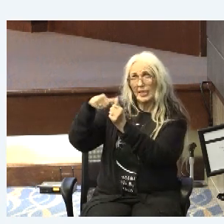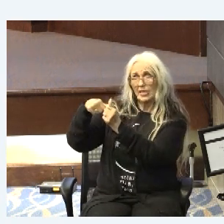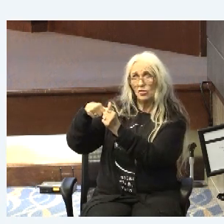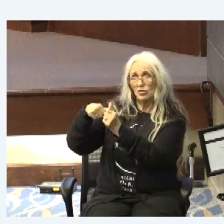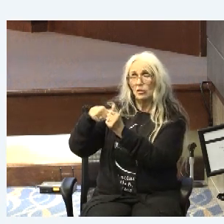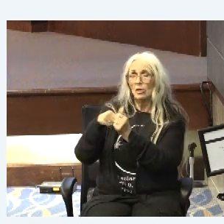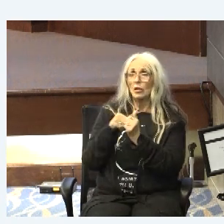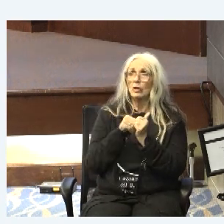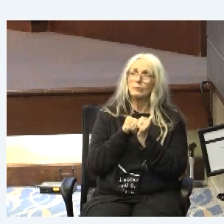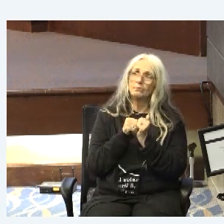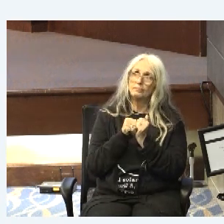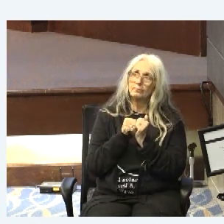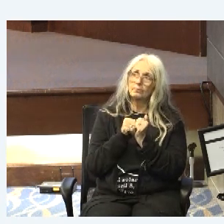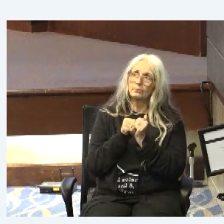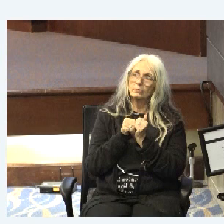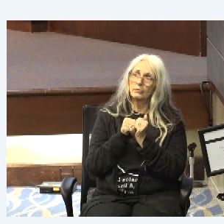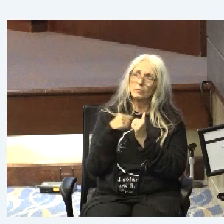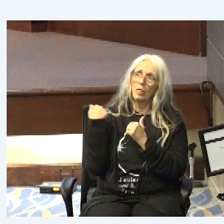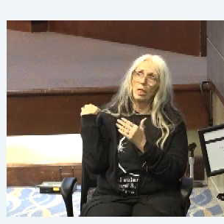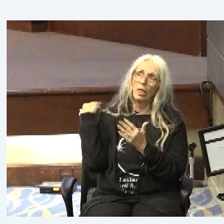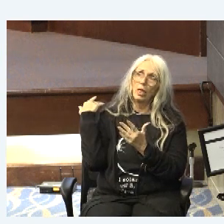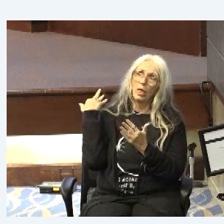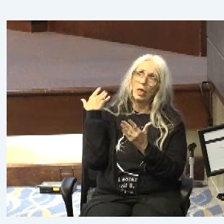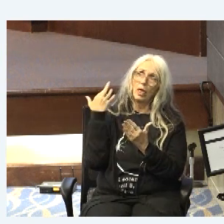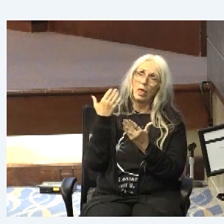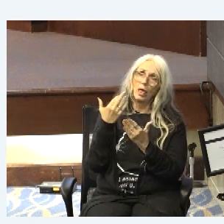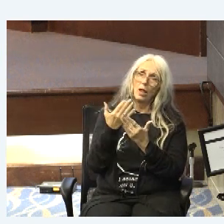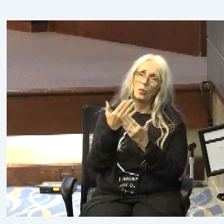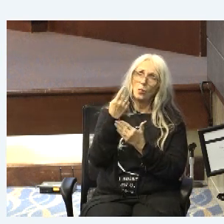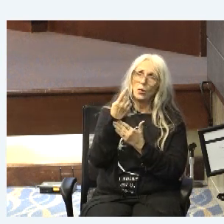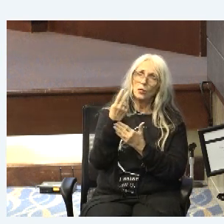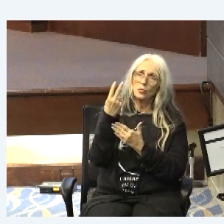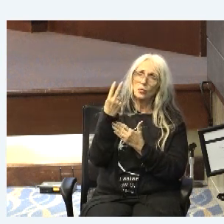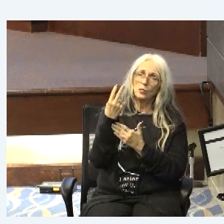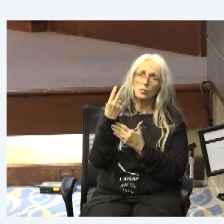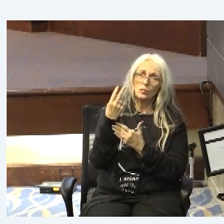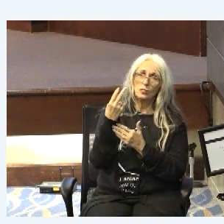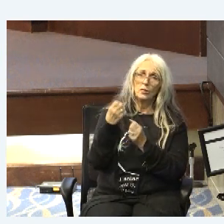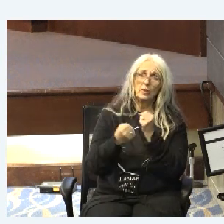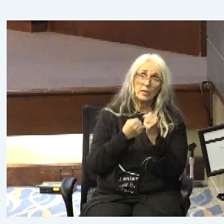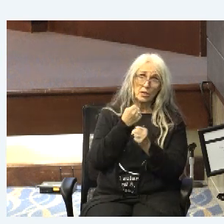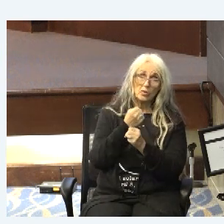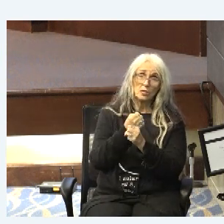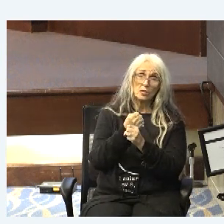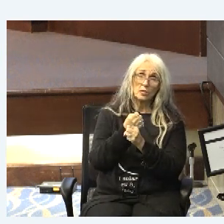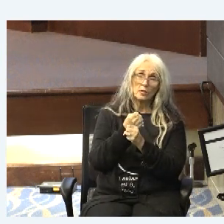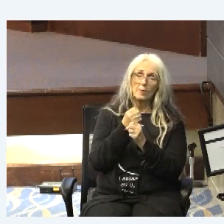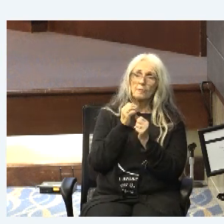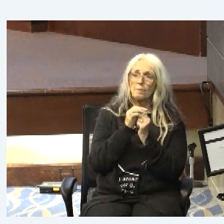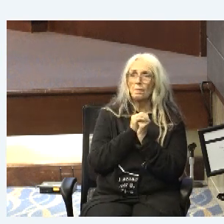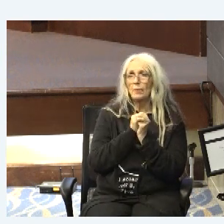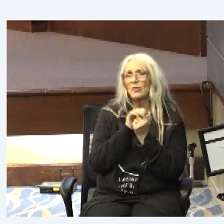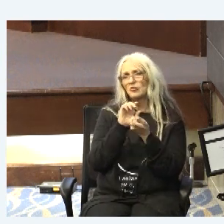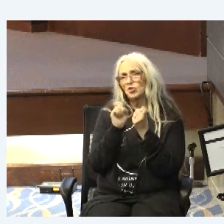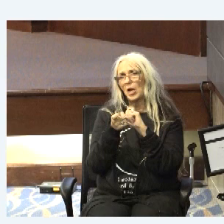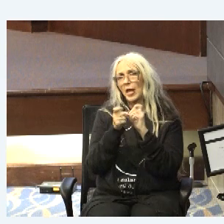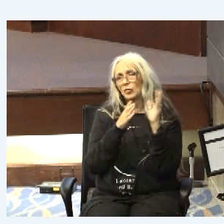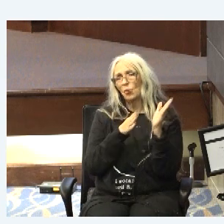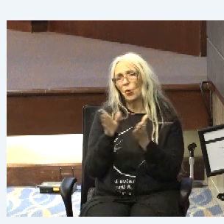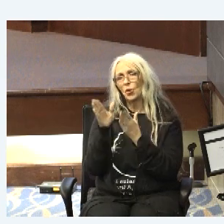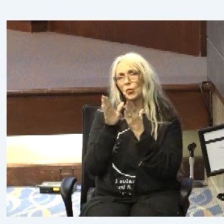projects over the last year and a half, 2 years, Derek has presented change orders